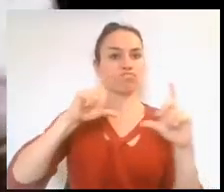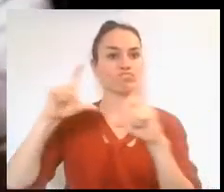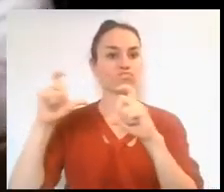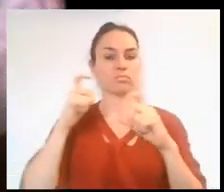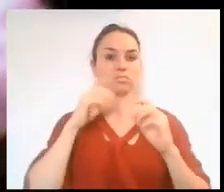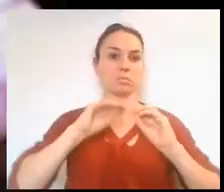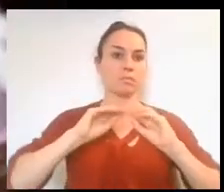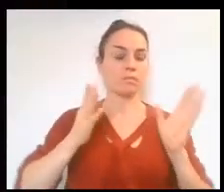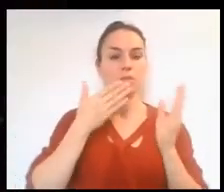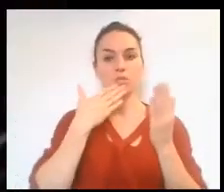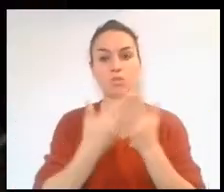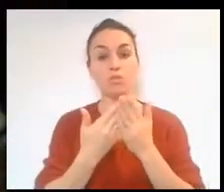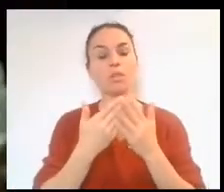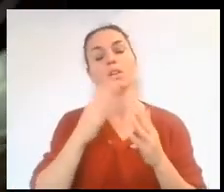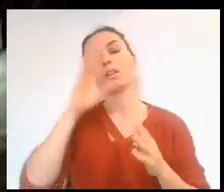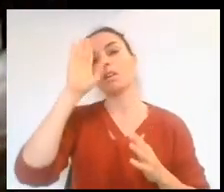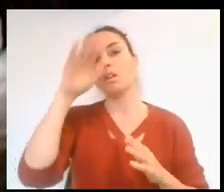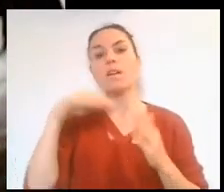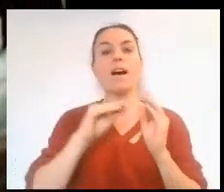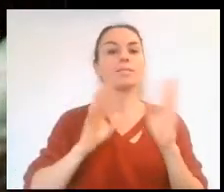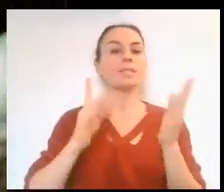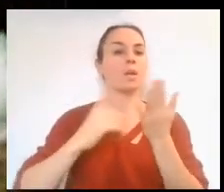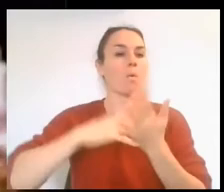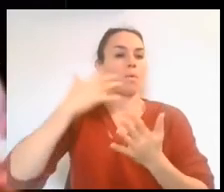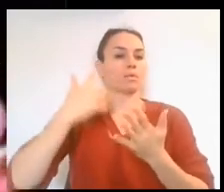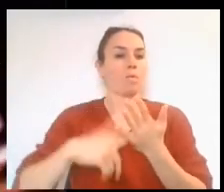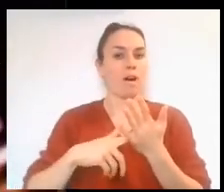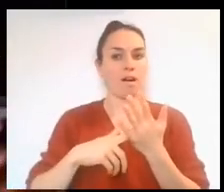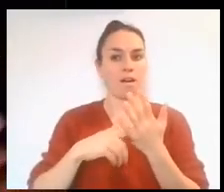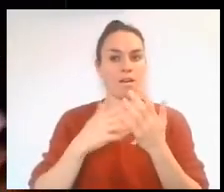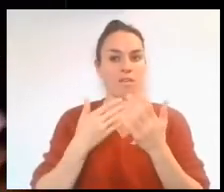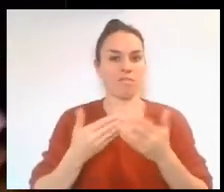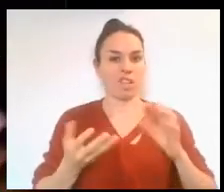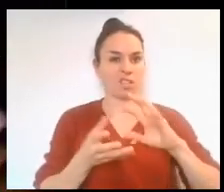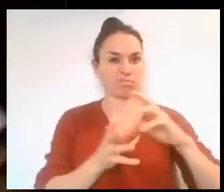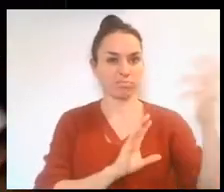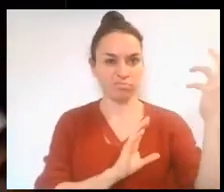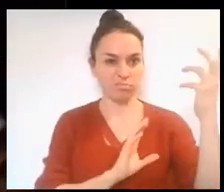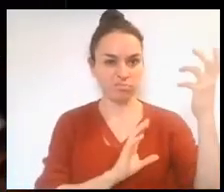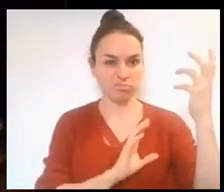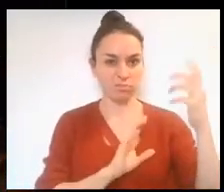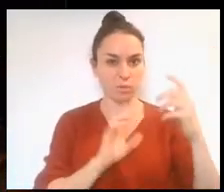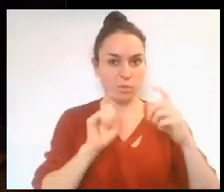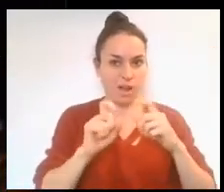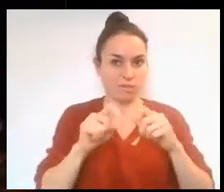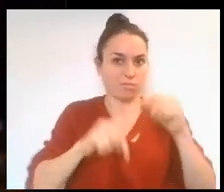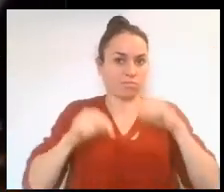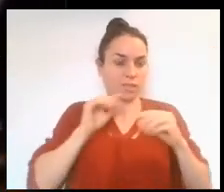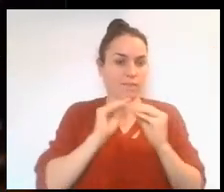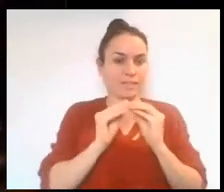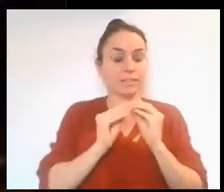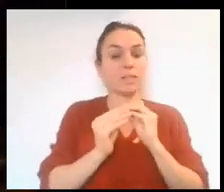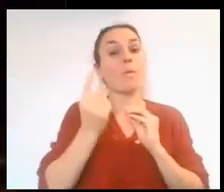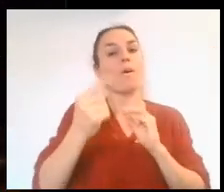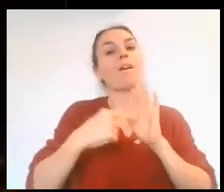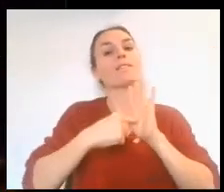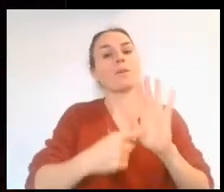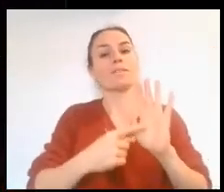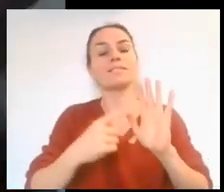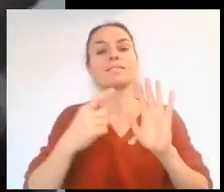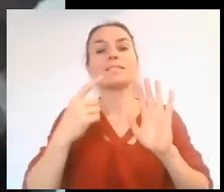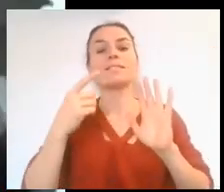corrective action has to be taken. Here was a famous situation where a bolt wouldn't come loose, and so the astronaut had to actually tear the hand